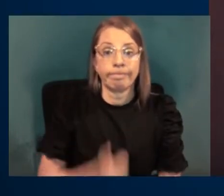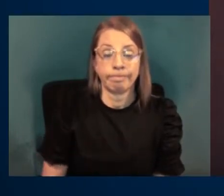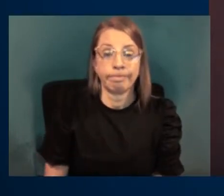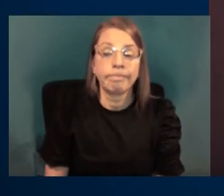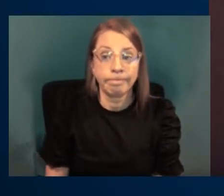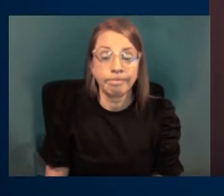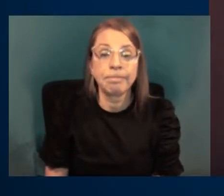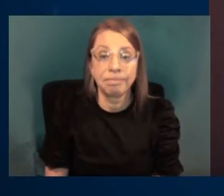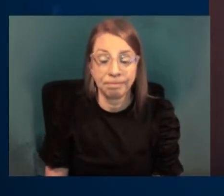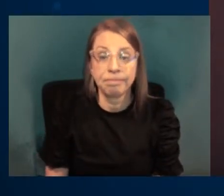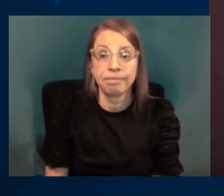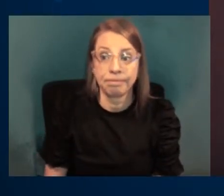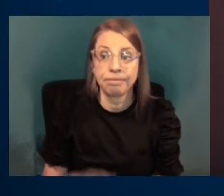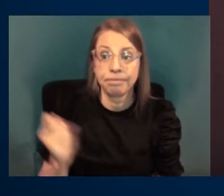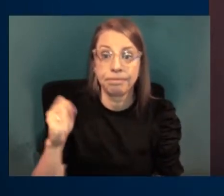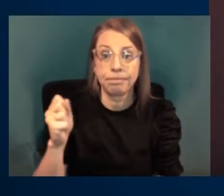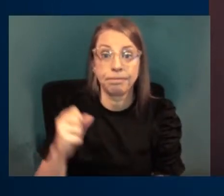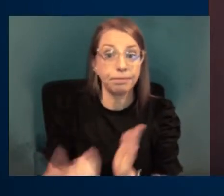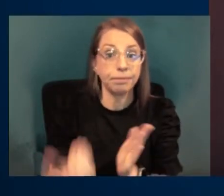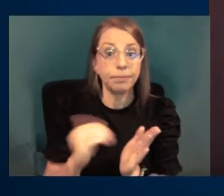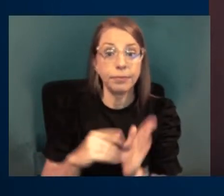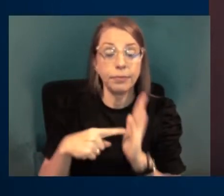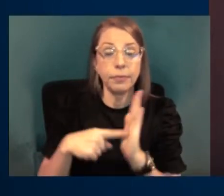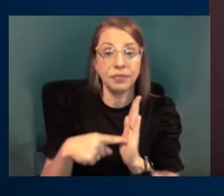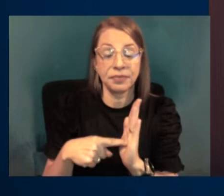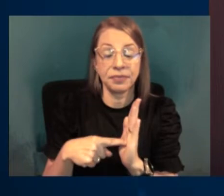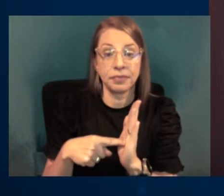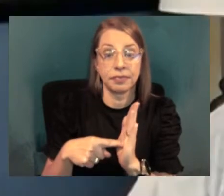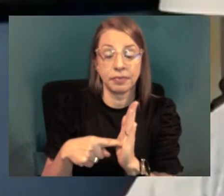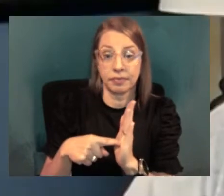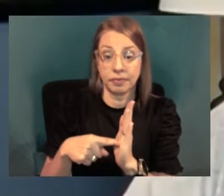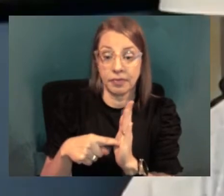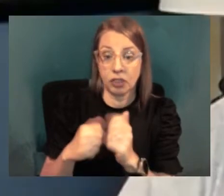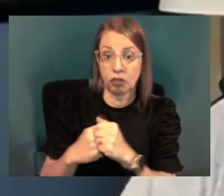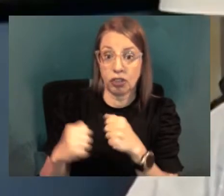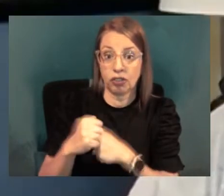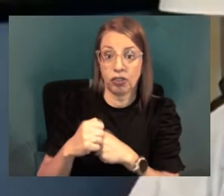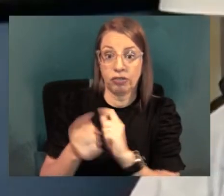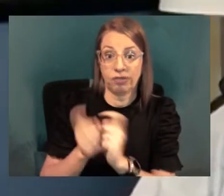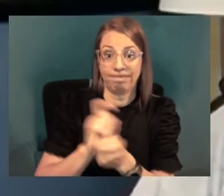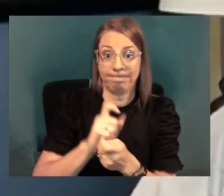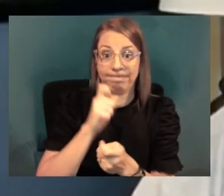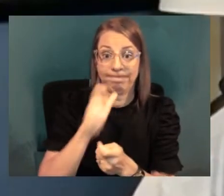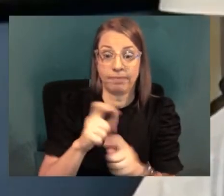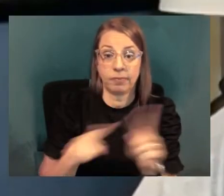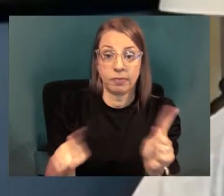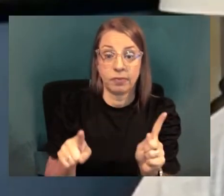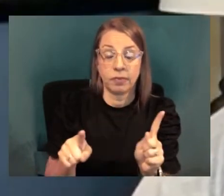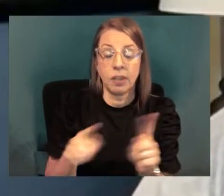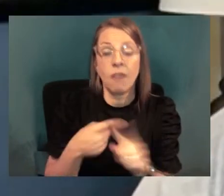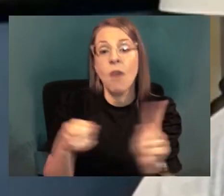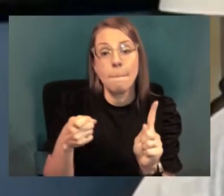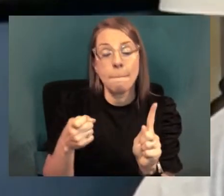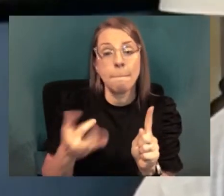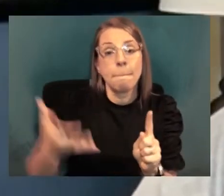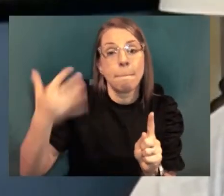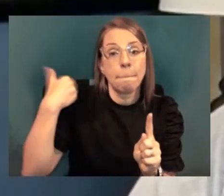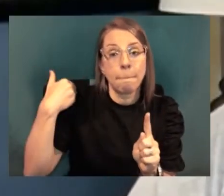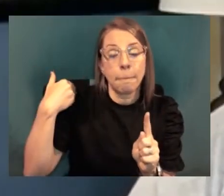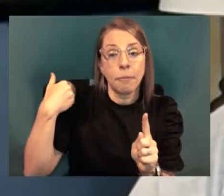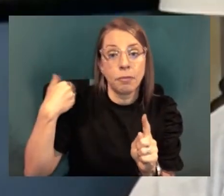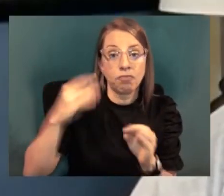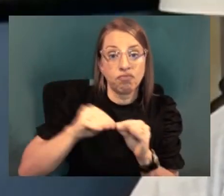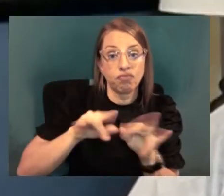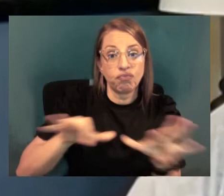Yeah, absolutely. Again, the symptomatology really hasn't changed from the original circulating isolate